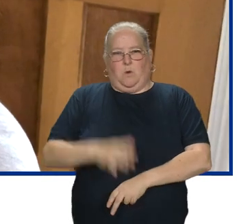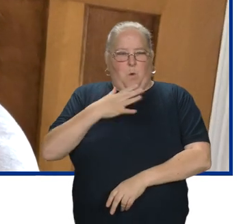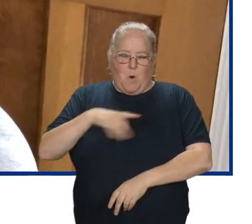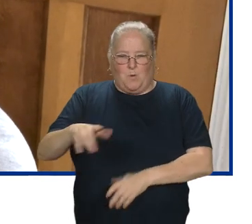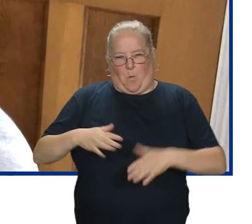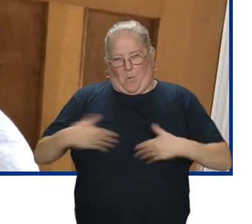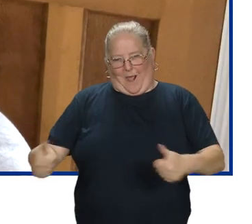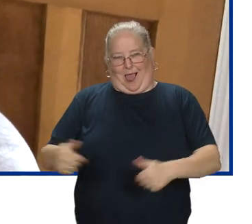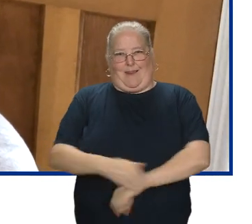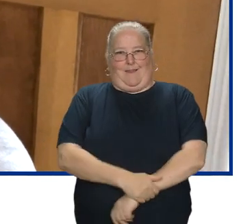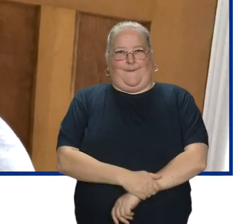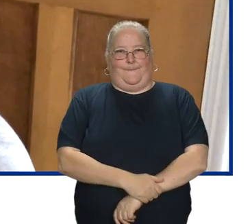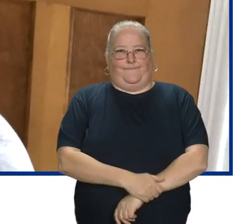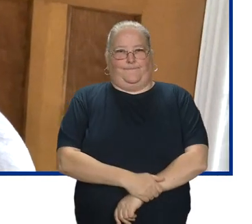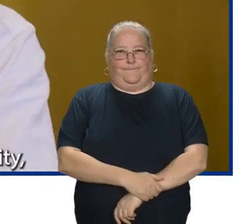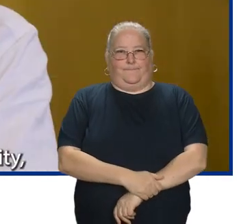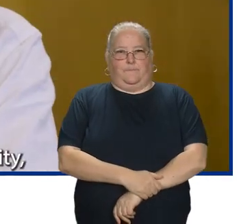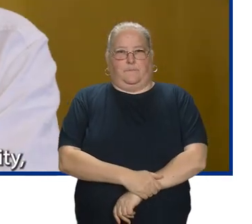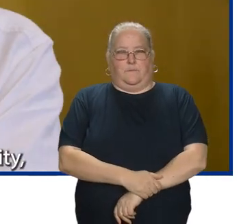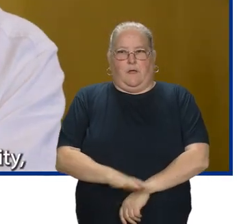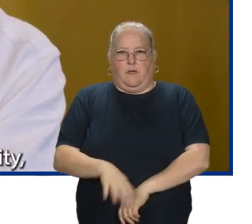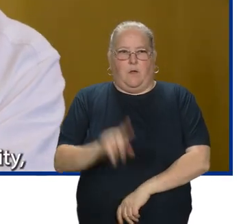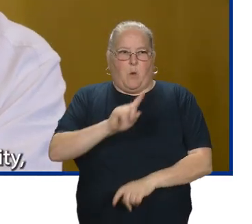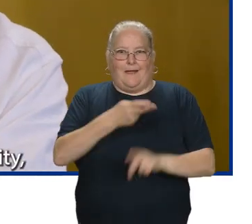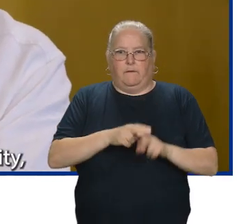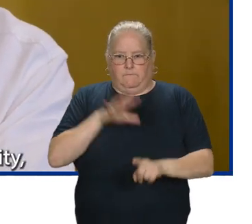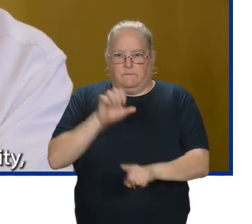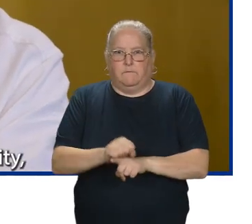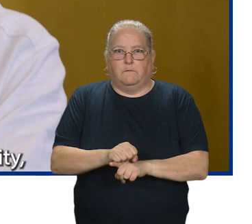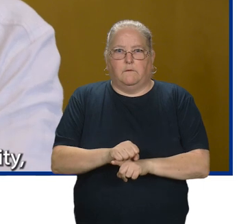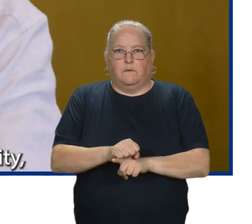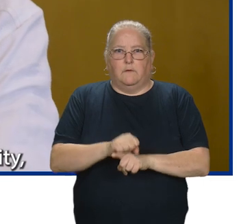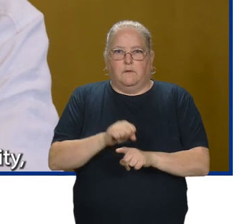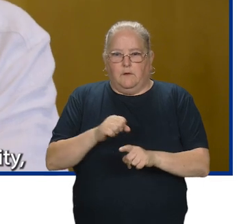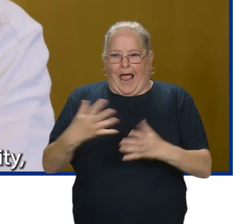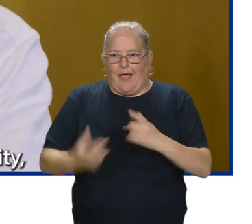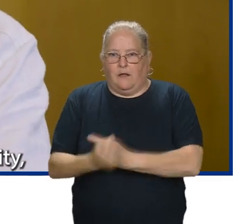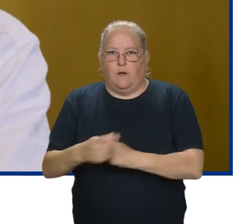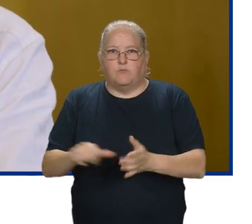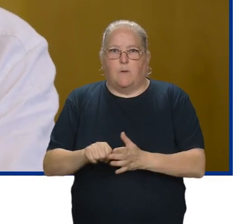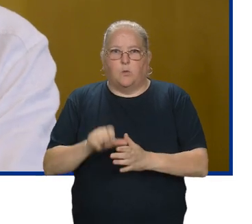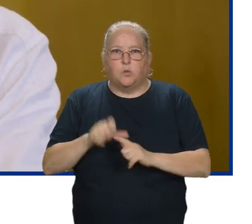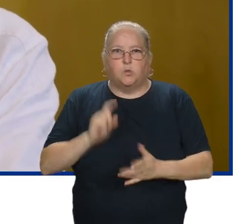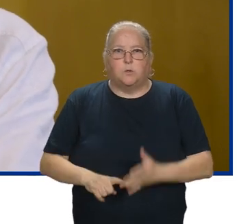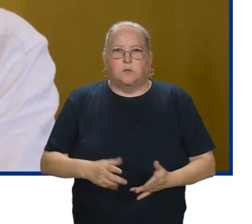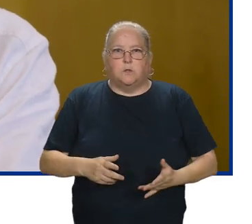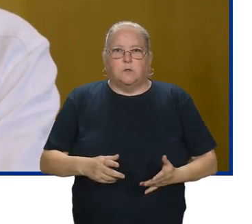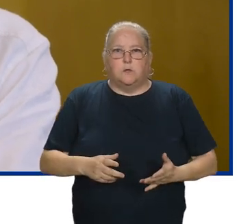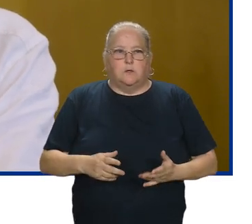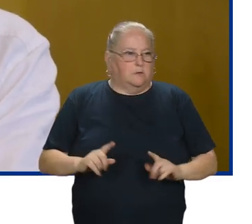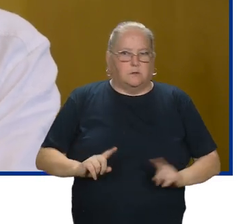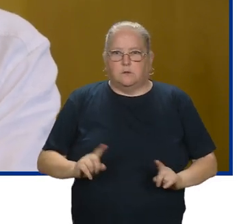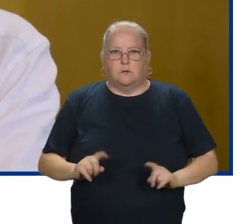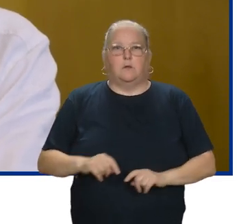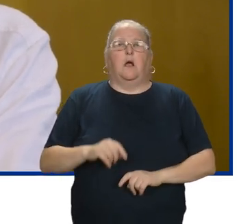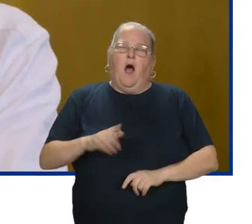what if they find something wrong during the checks? Well, if some of the tests show an abnormality, such as a raised